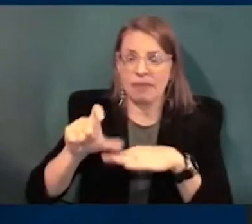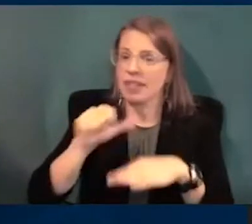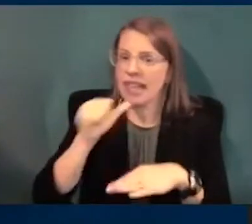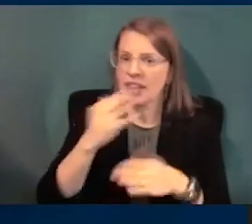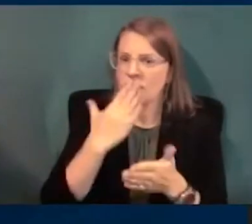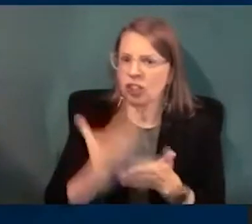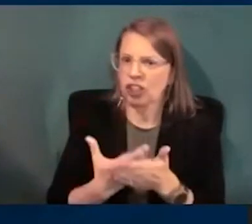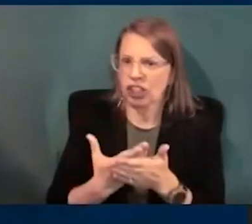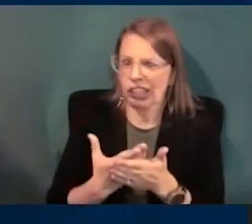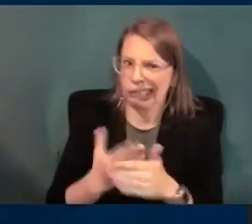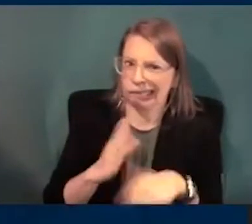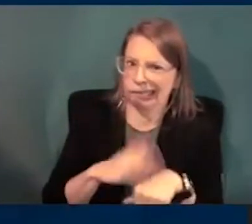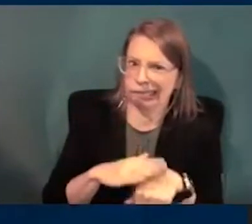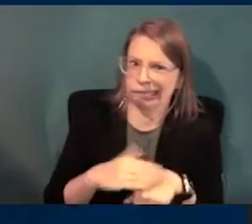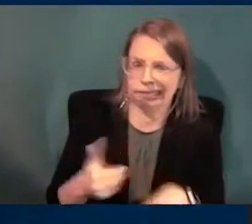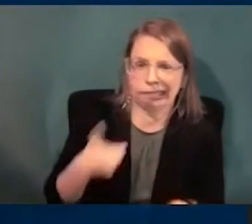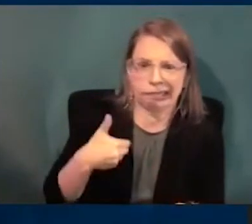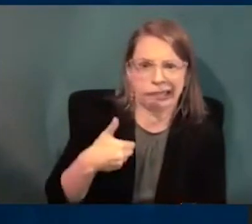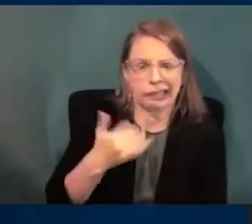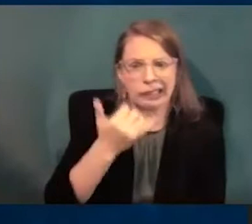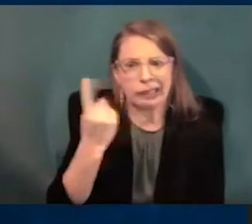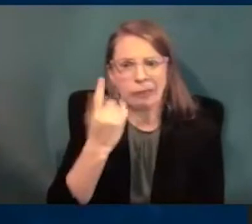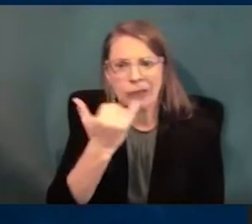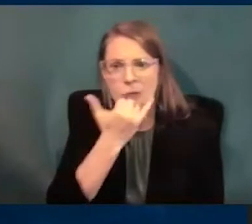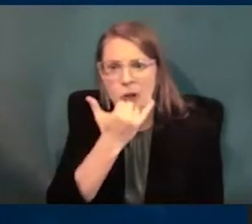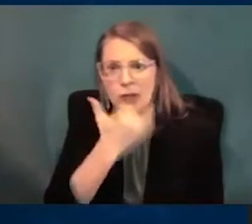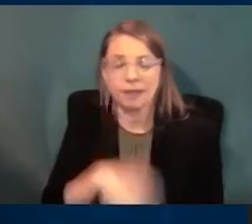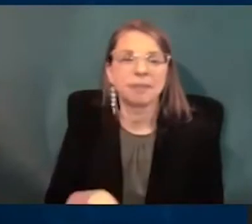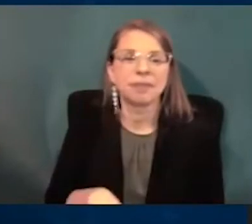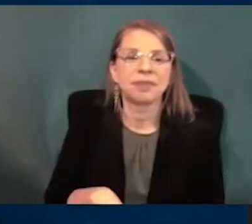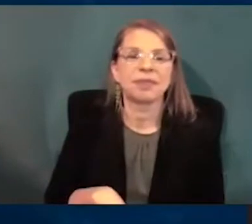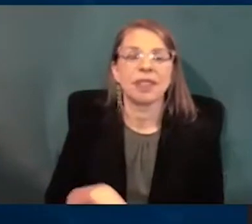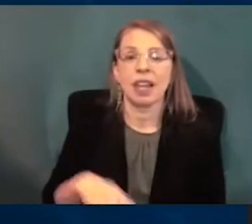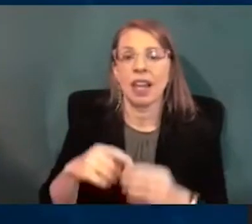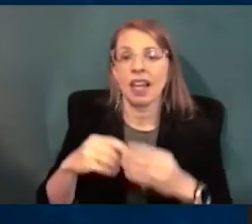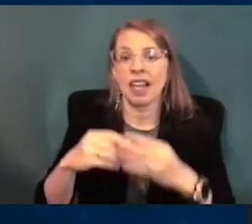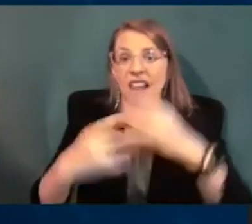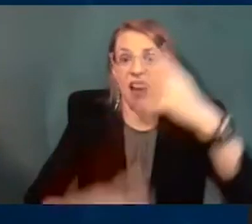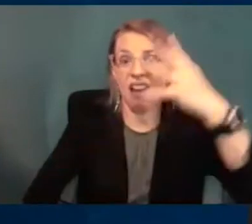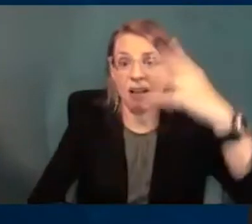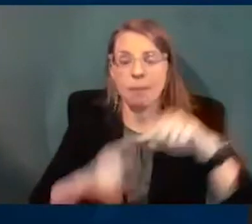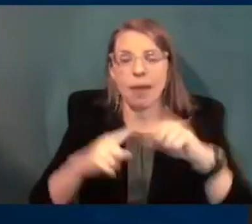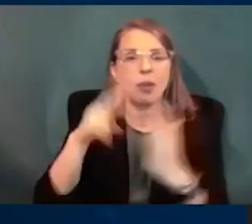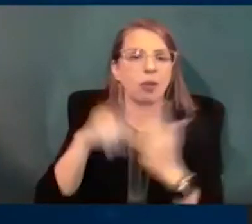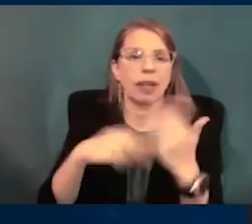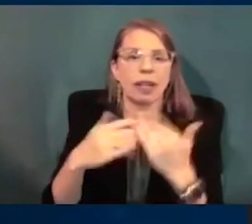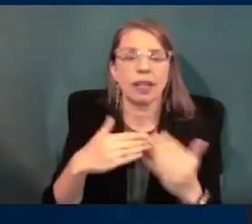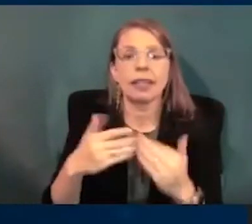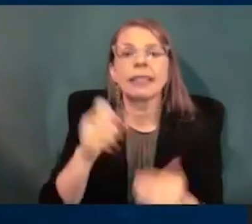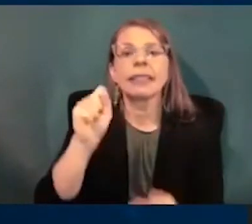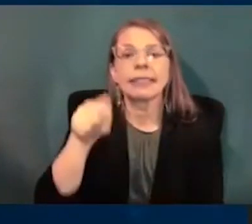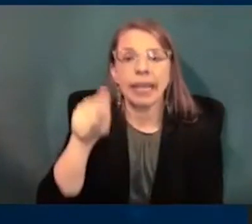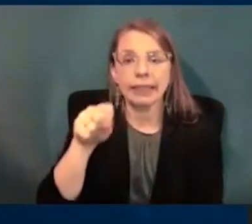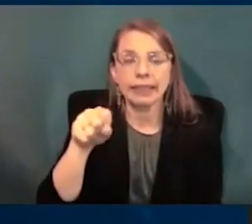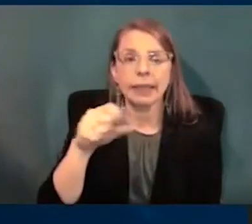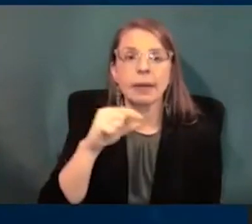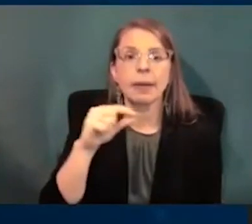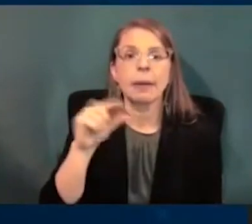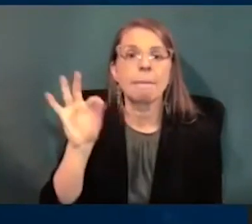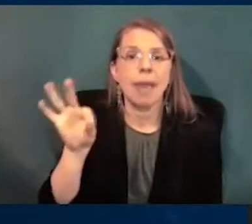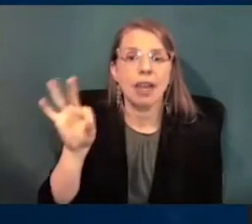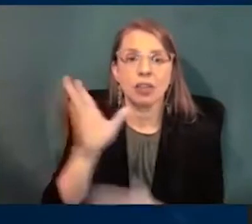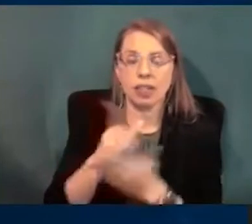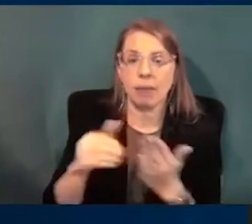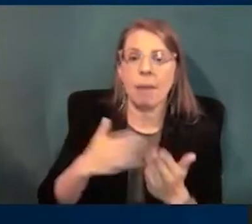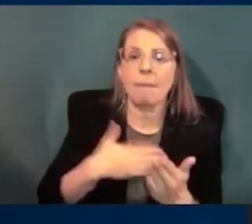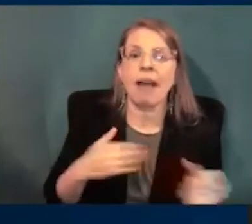saying. And it's long, but I'm going to read it anyway. So, yes, Pastor, those are some of my fears. I know